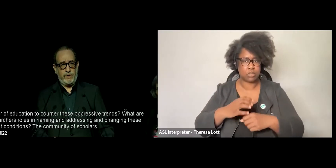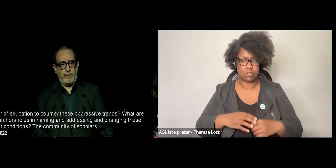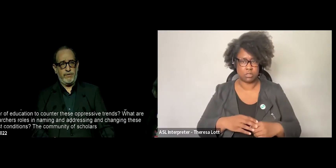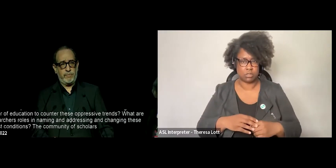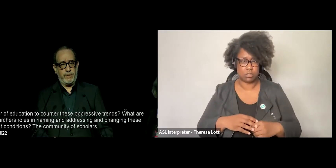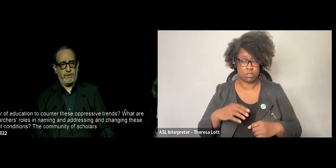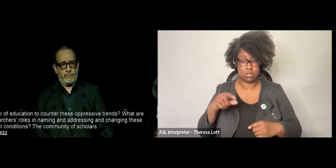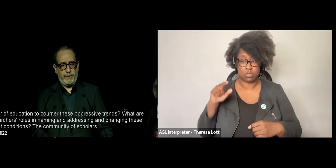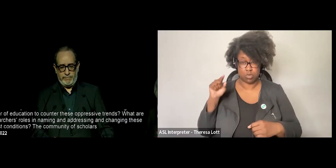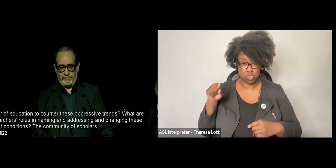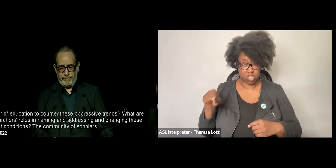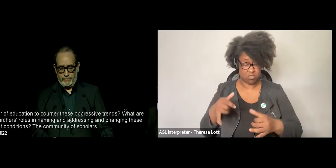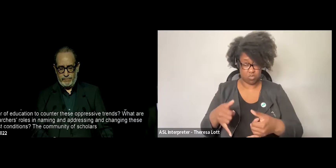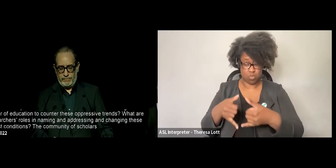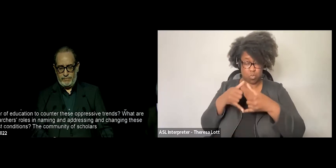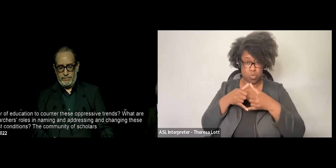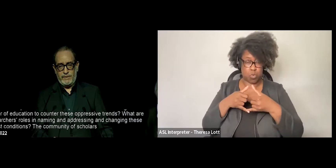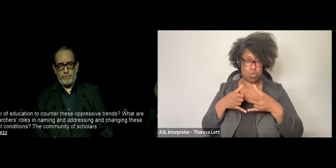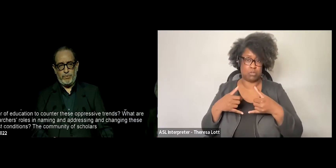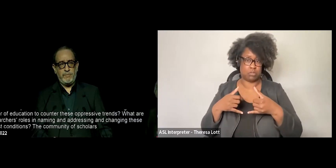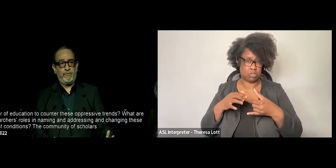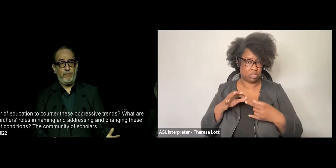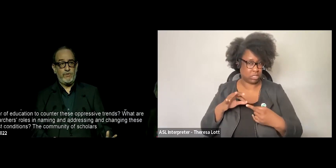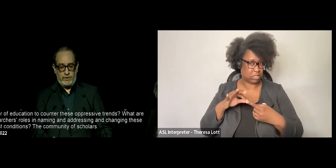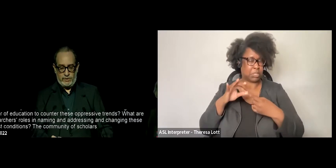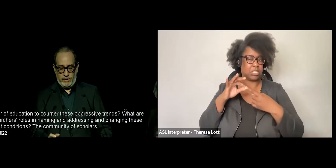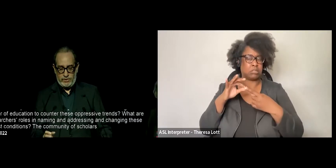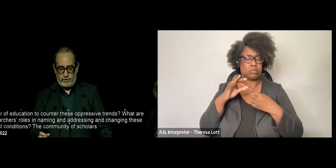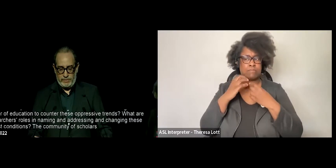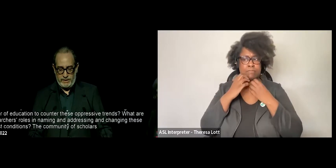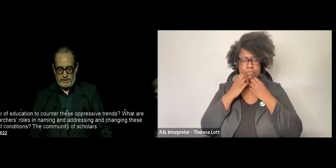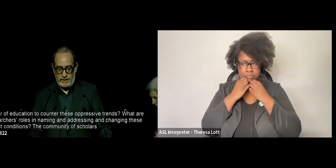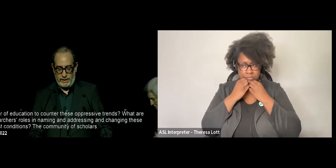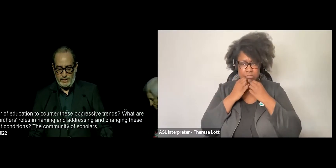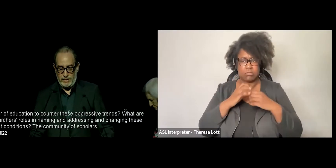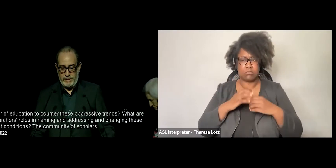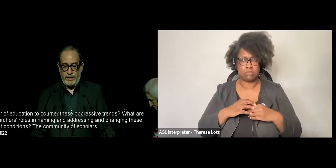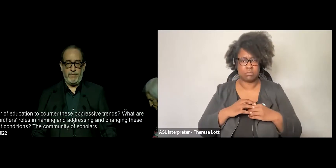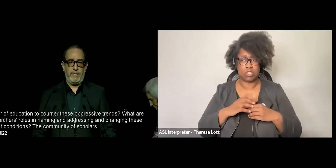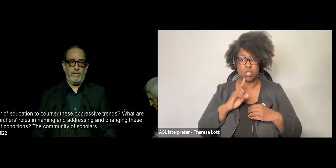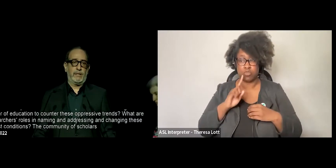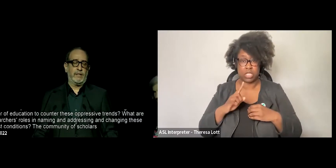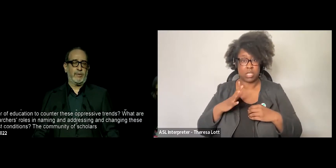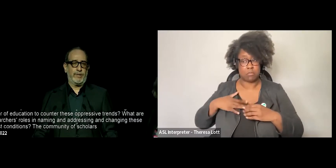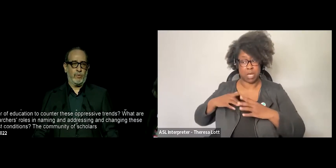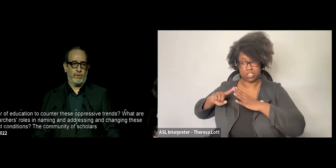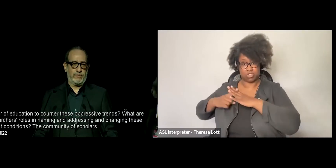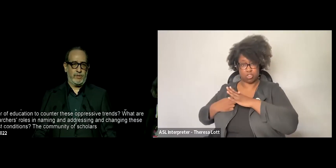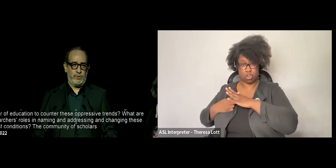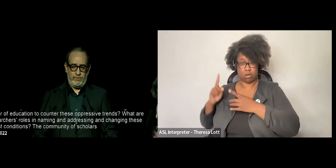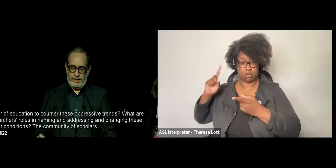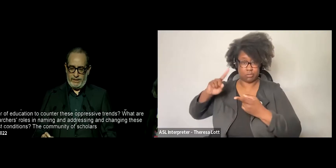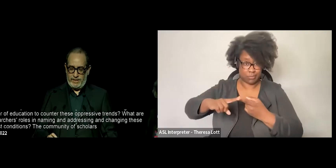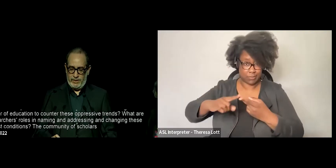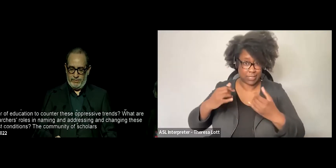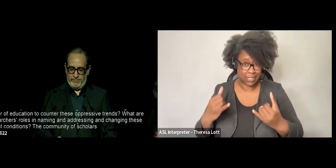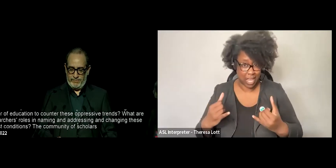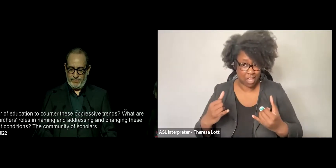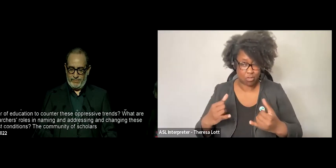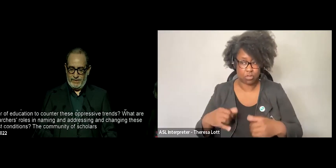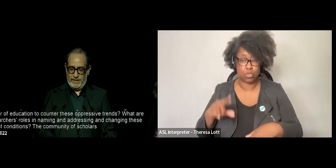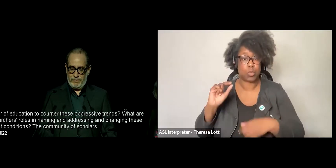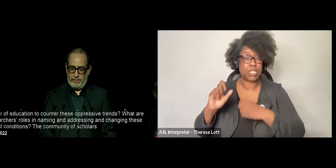recognition is very special for me. It brings me full circle also because the committee gave me an early career award over 2 decades